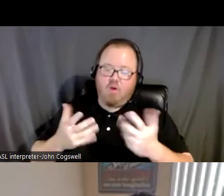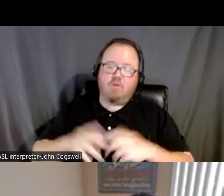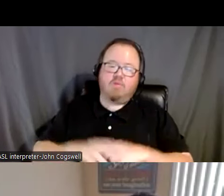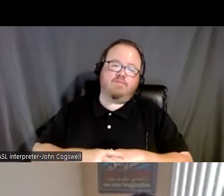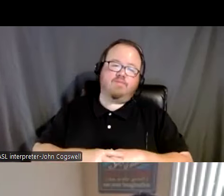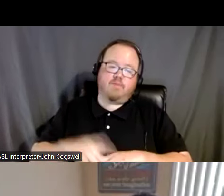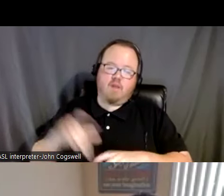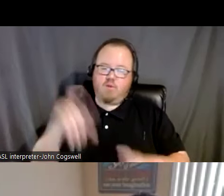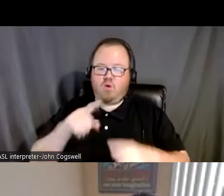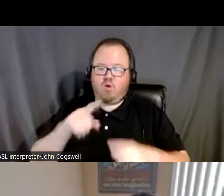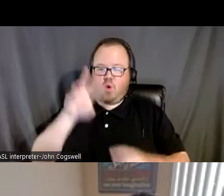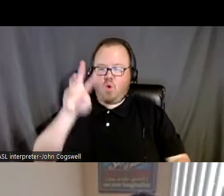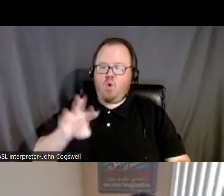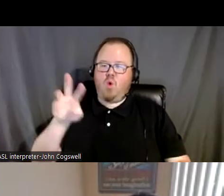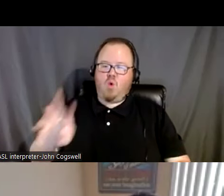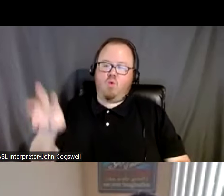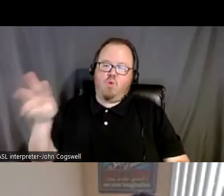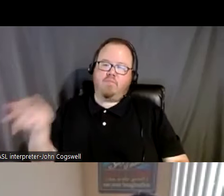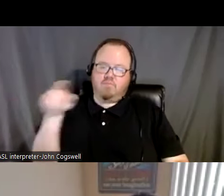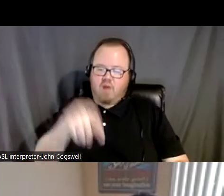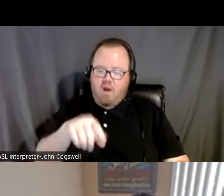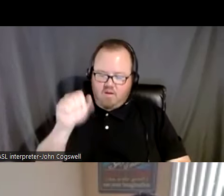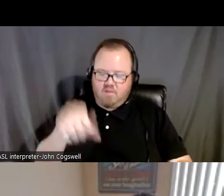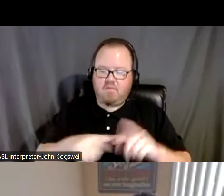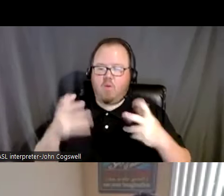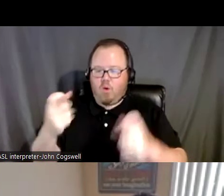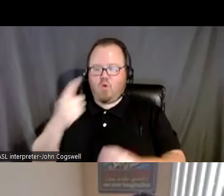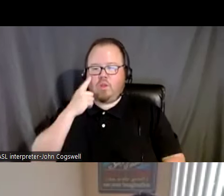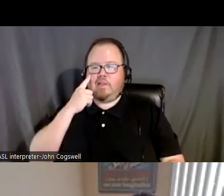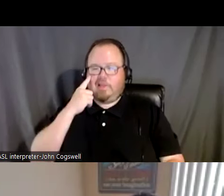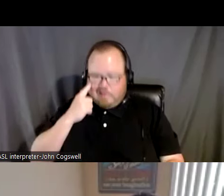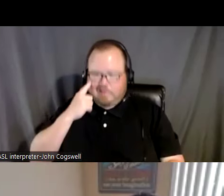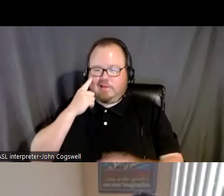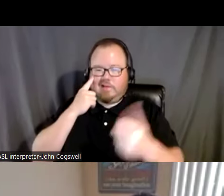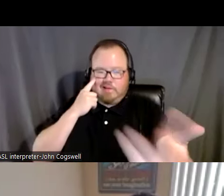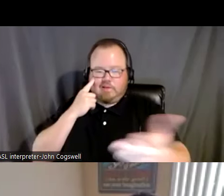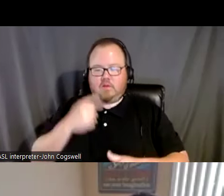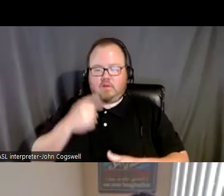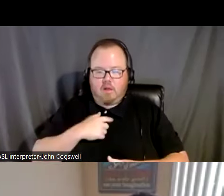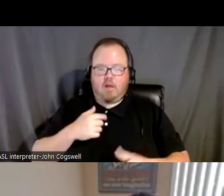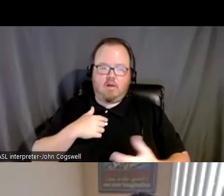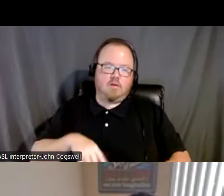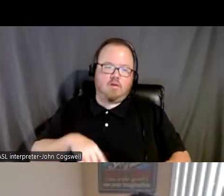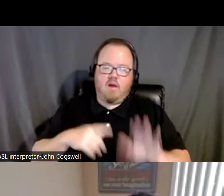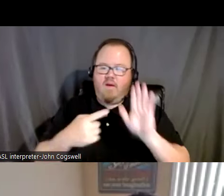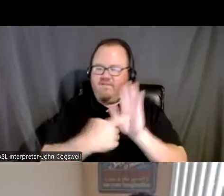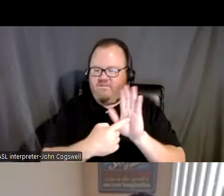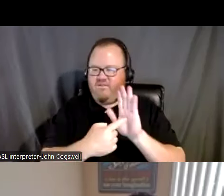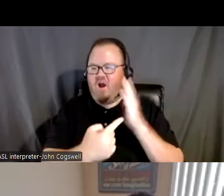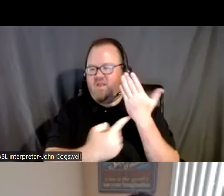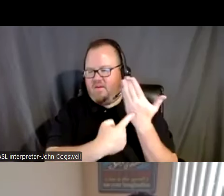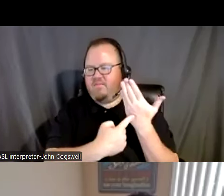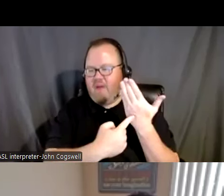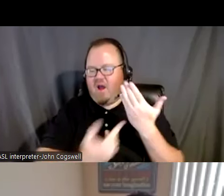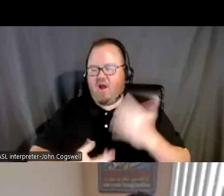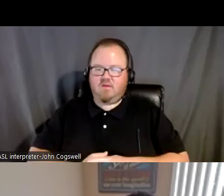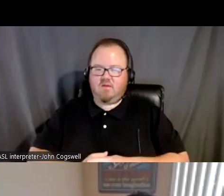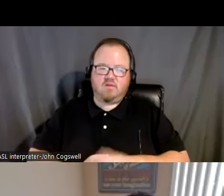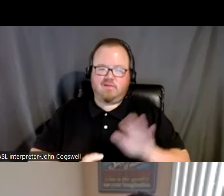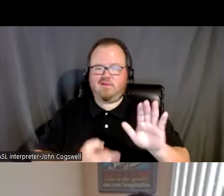to the website, but just wanted you to see them. So the flyer has a back and a front. The poster obviously just has the